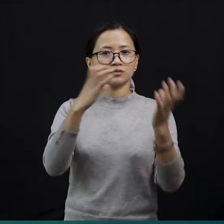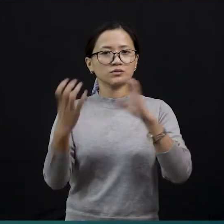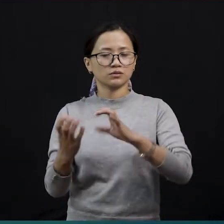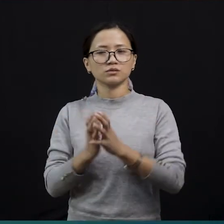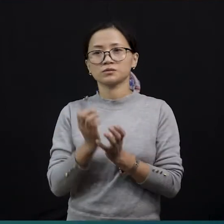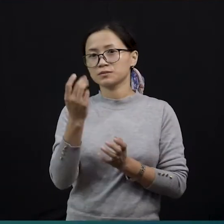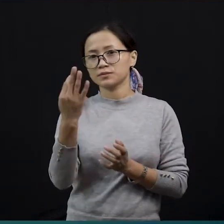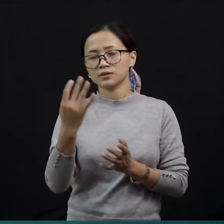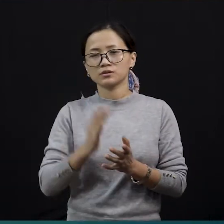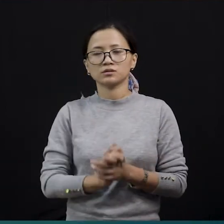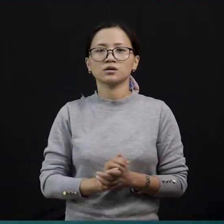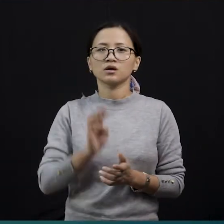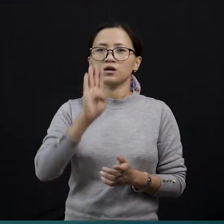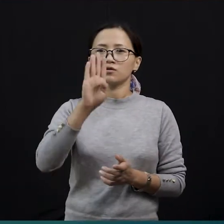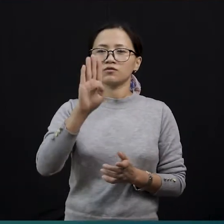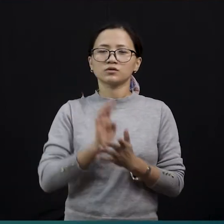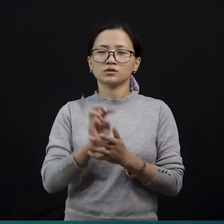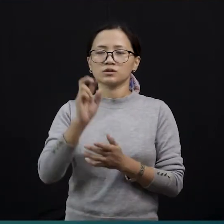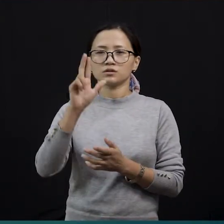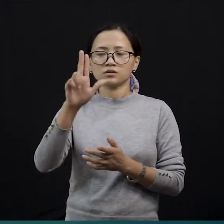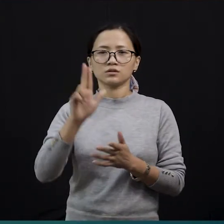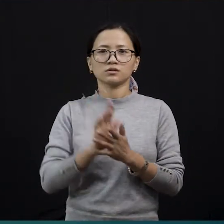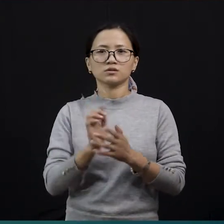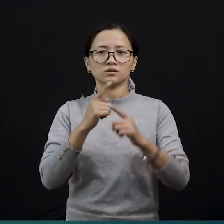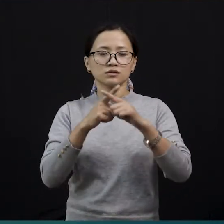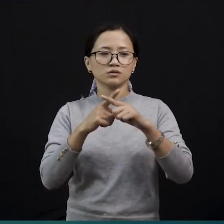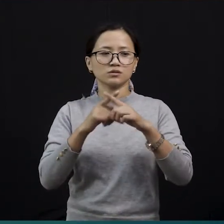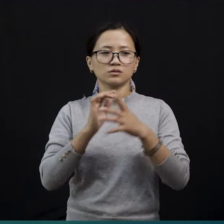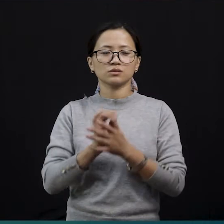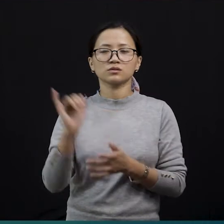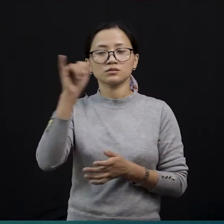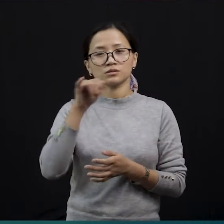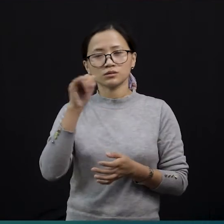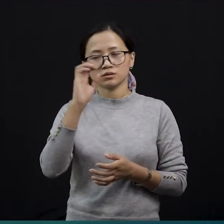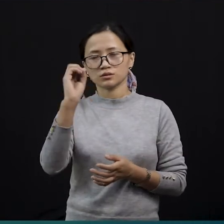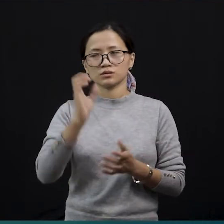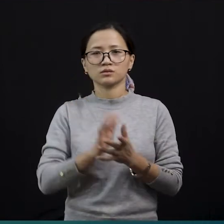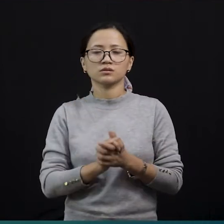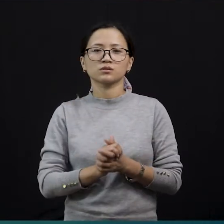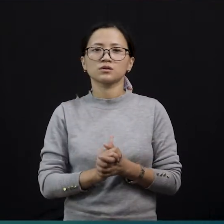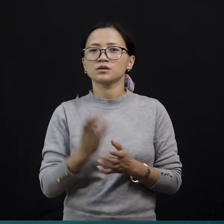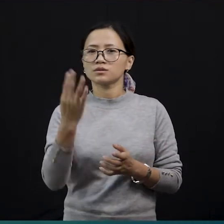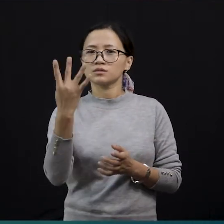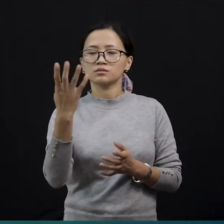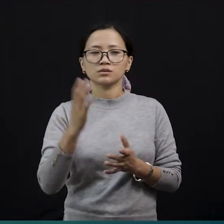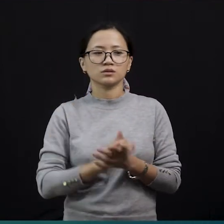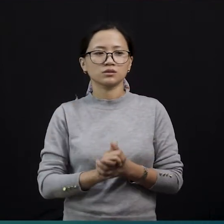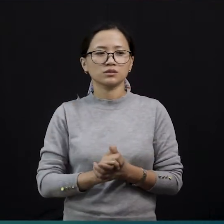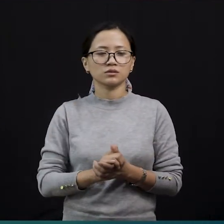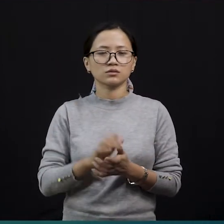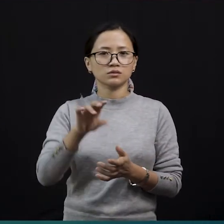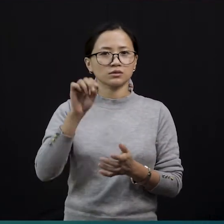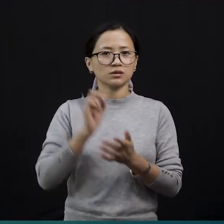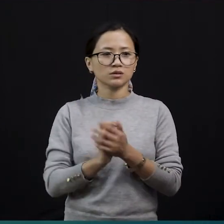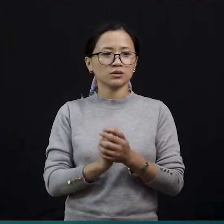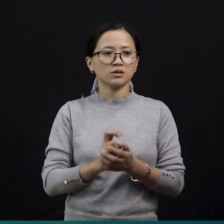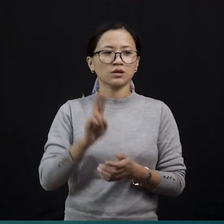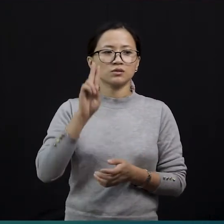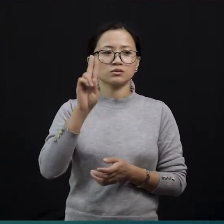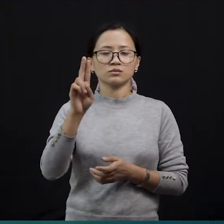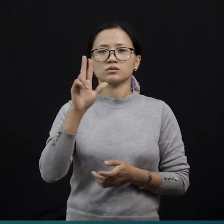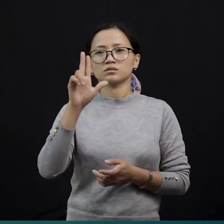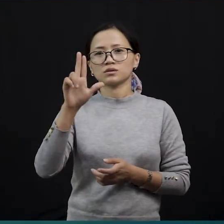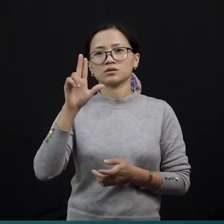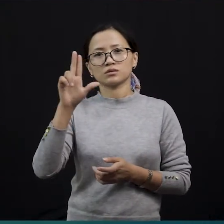into minutes. Now, in order to convert it into minutes, you need to multiply 48 into 60 minutes and you will get